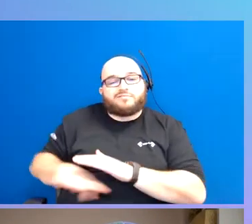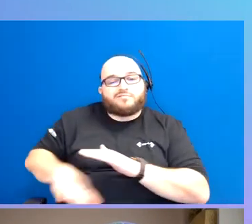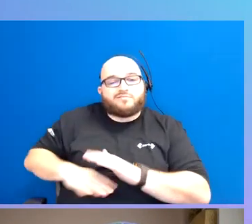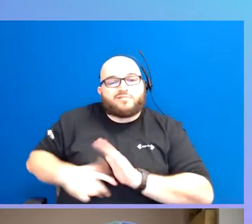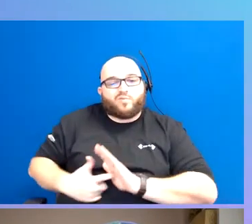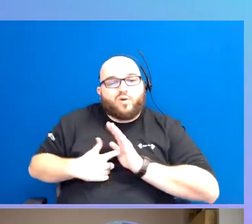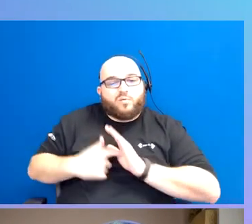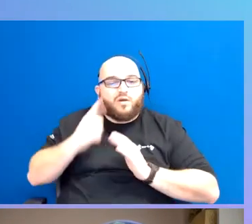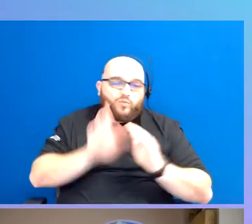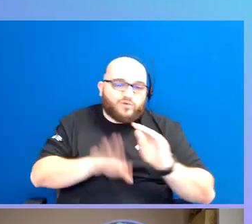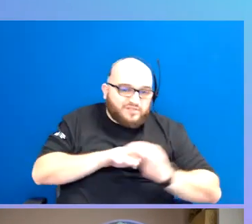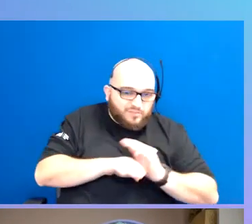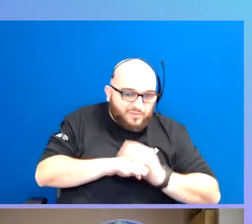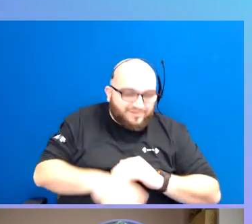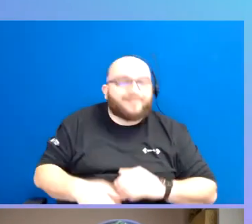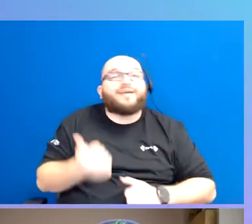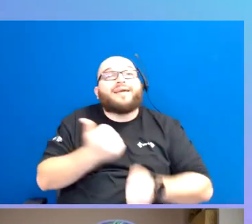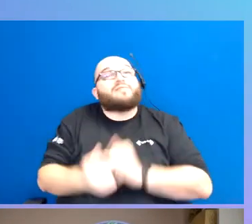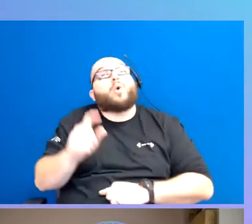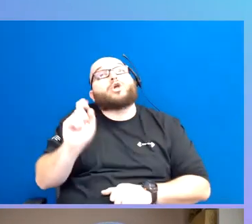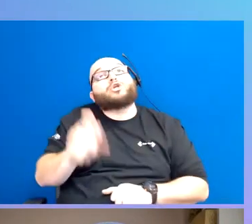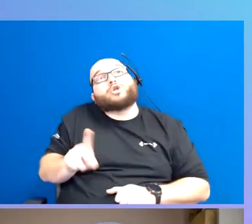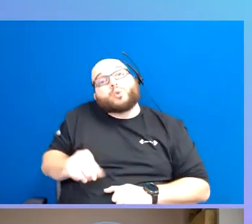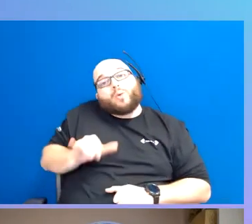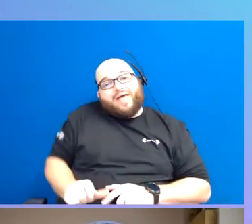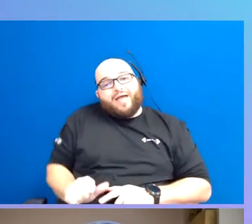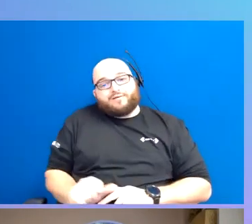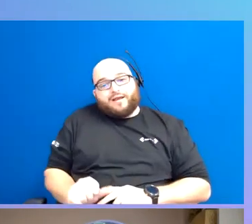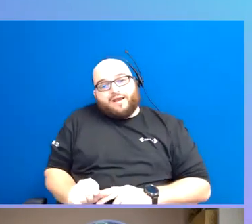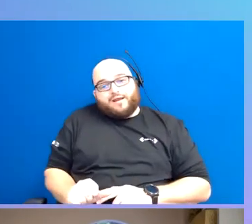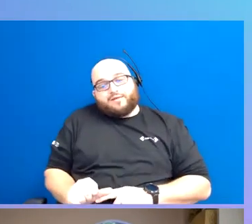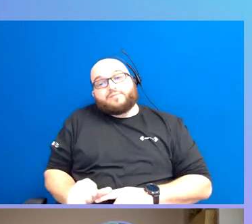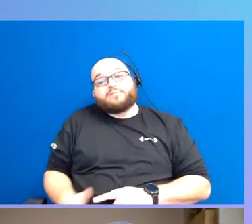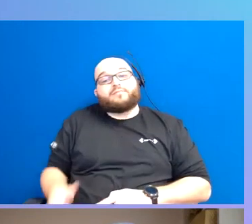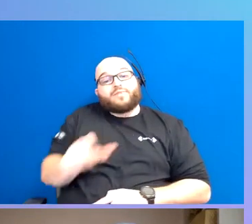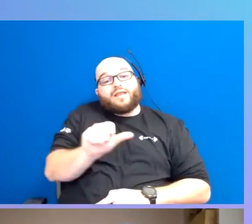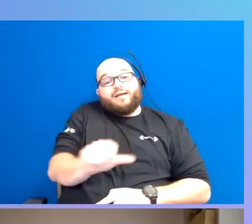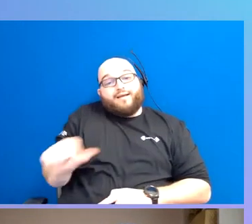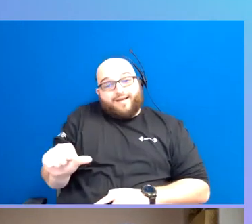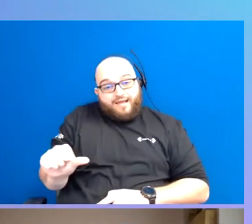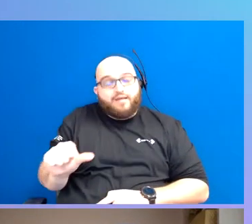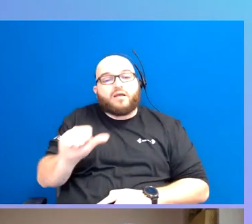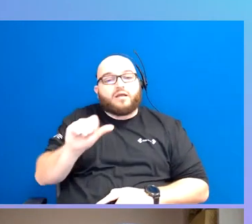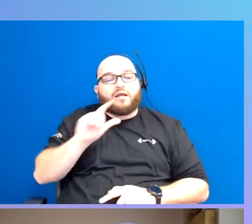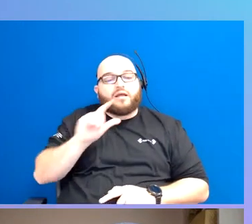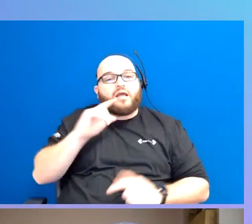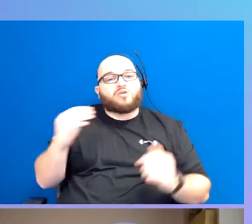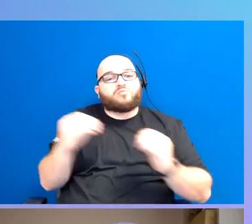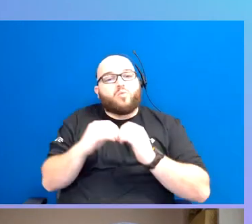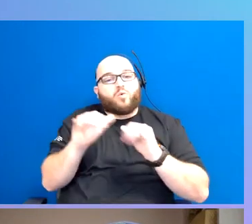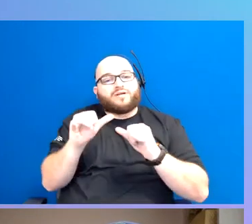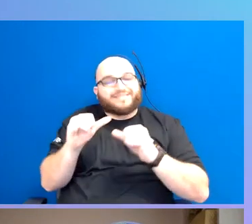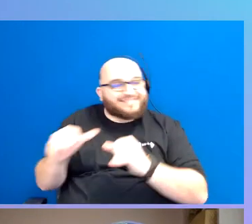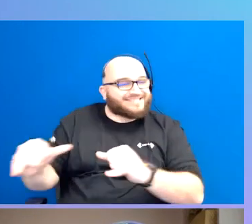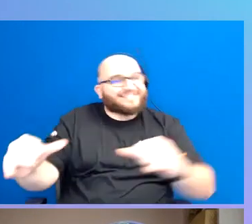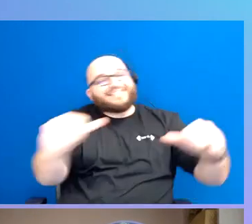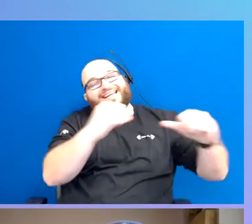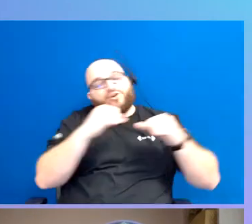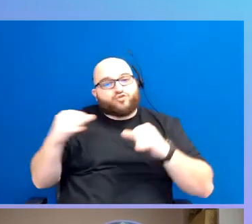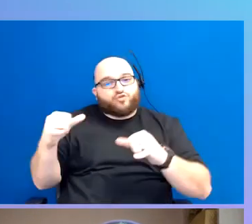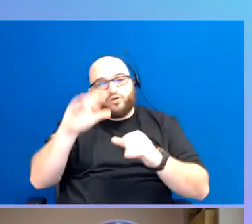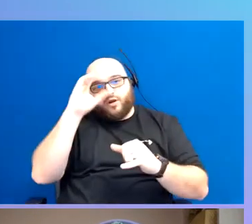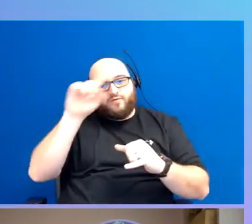for accessibility. Everybody should really be doing these. And then we have AA, which is kind of seen as the standard or the goal for